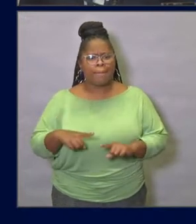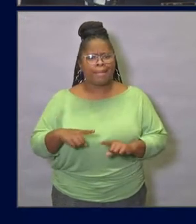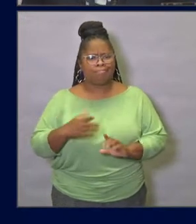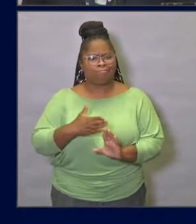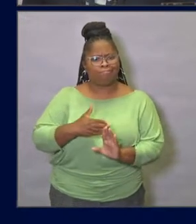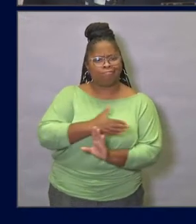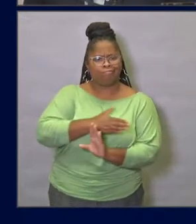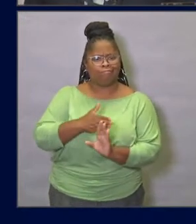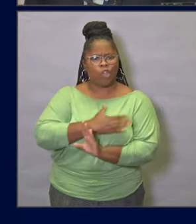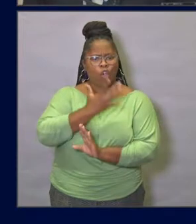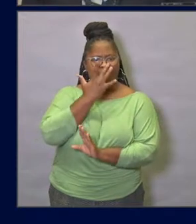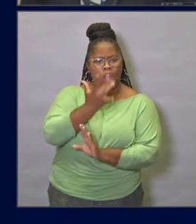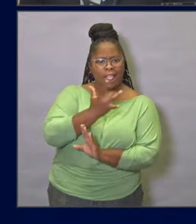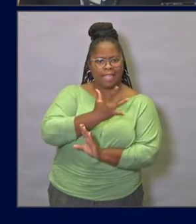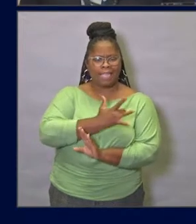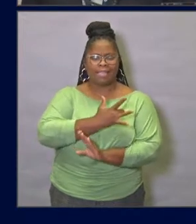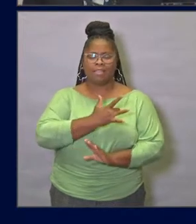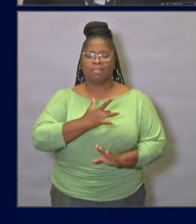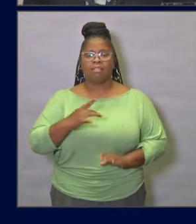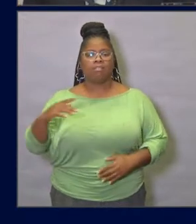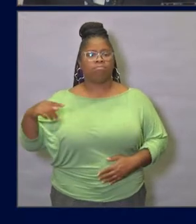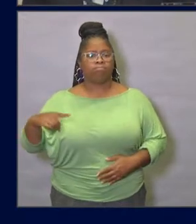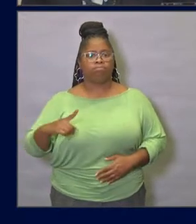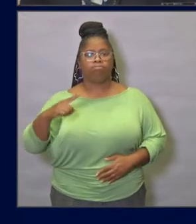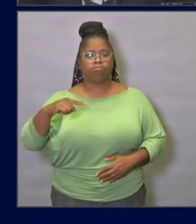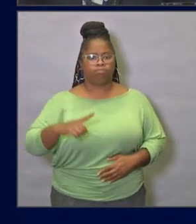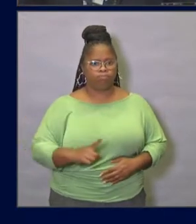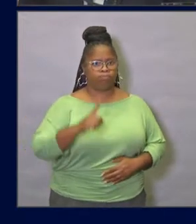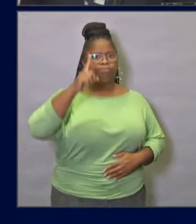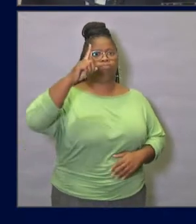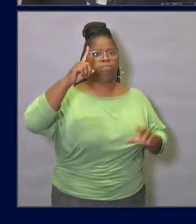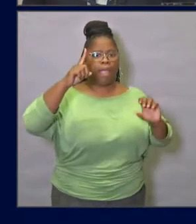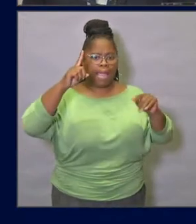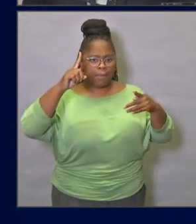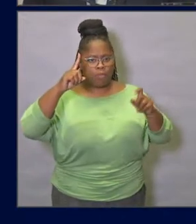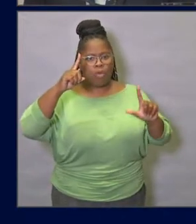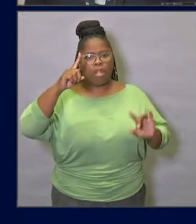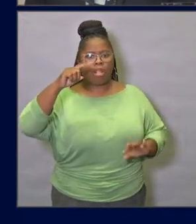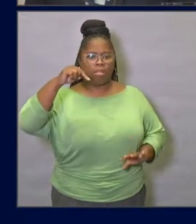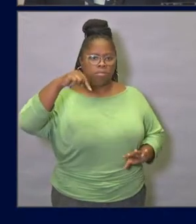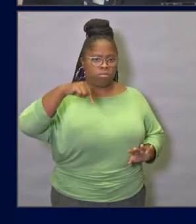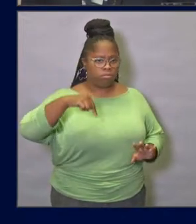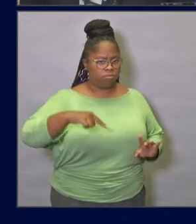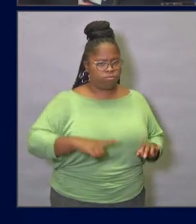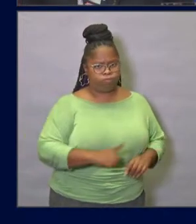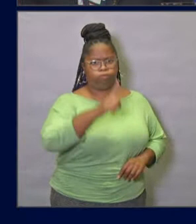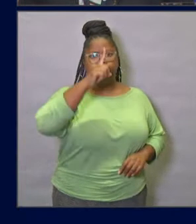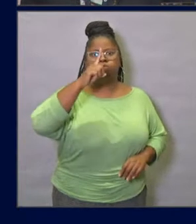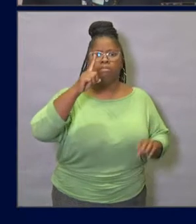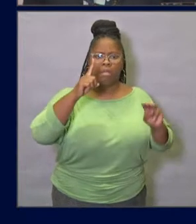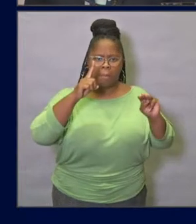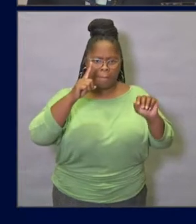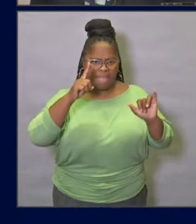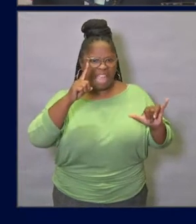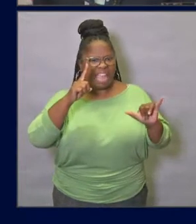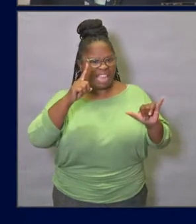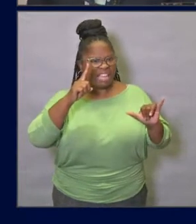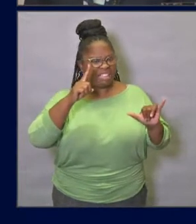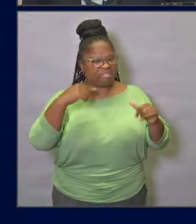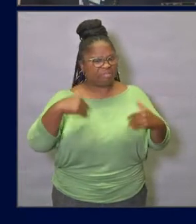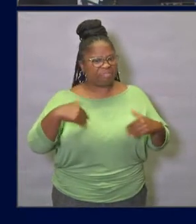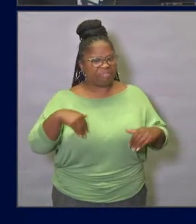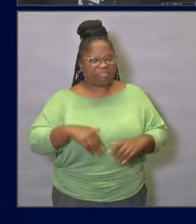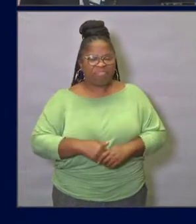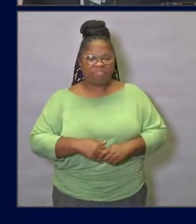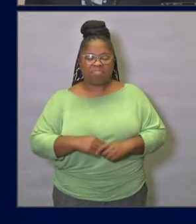with spikes in both late April and then again in mid-May. Since then, we've seen a steady decrease among